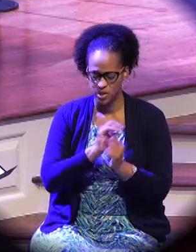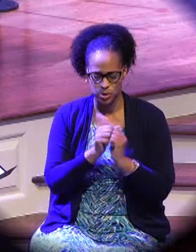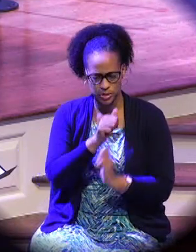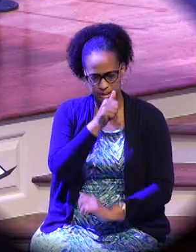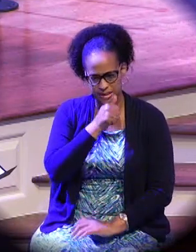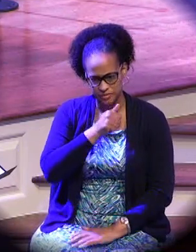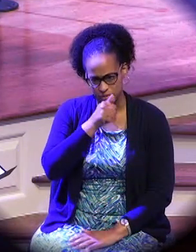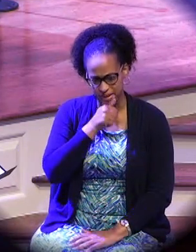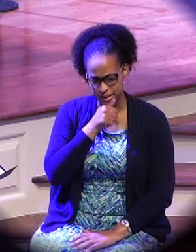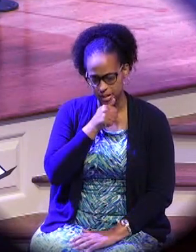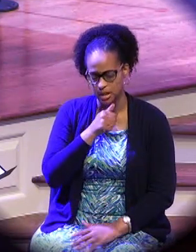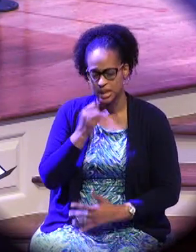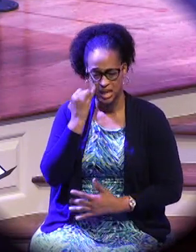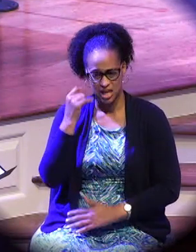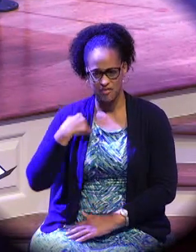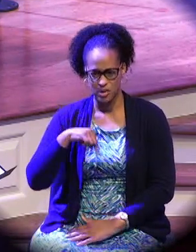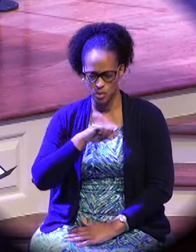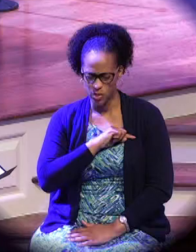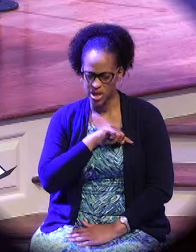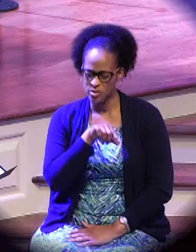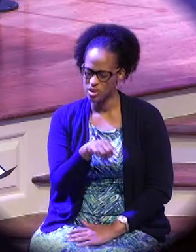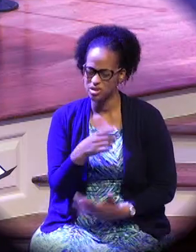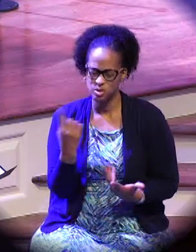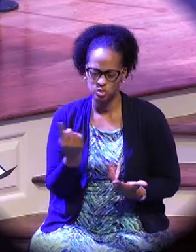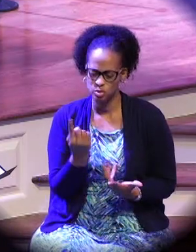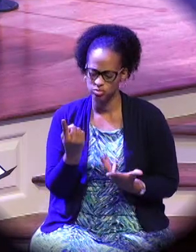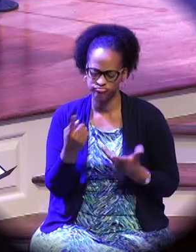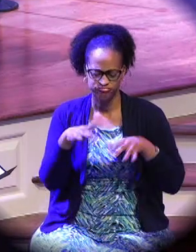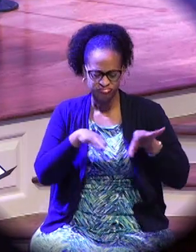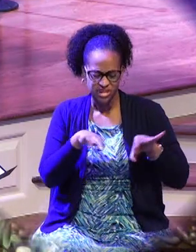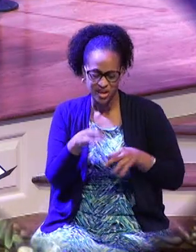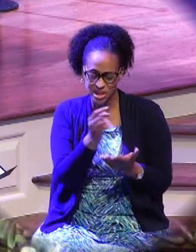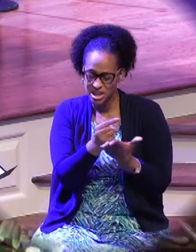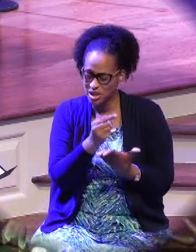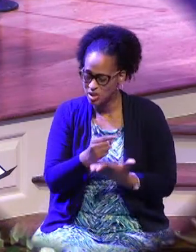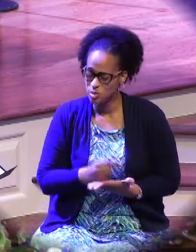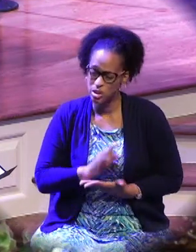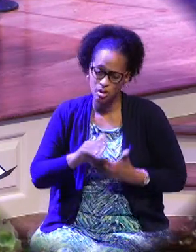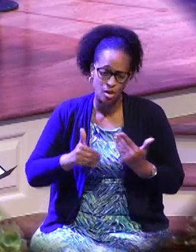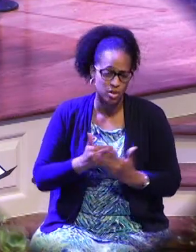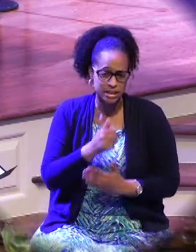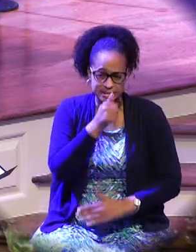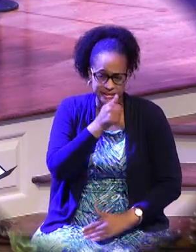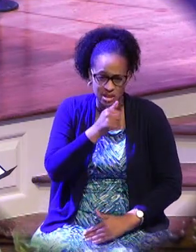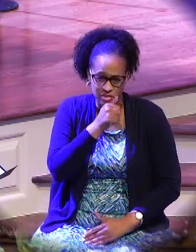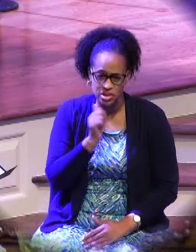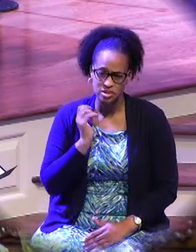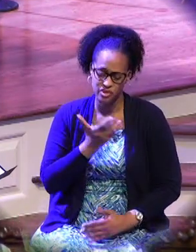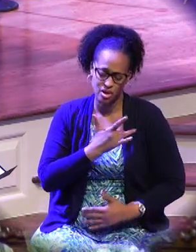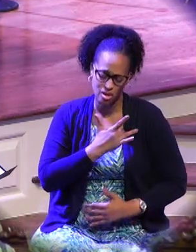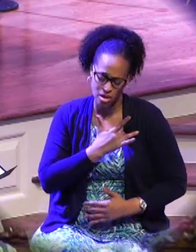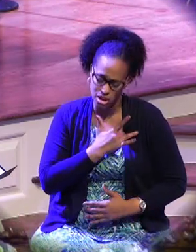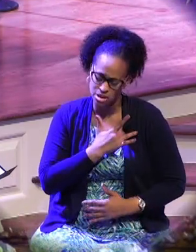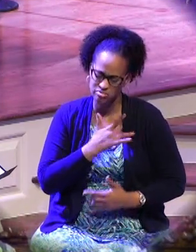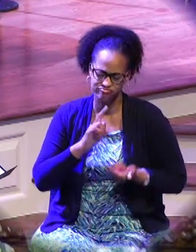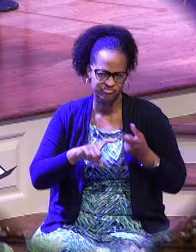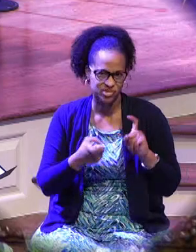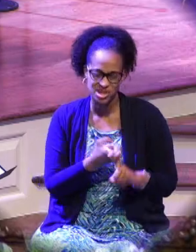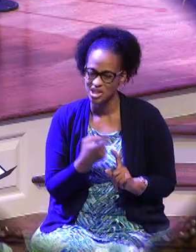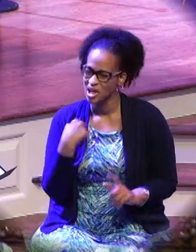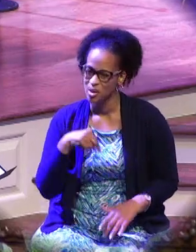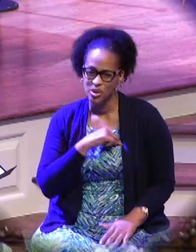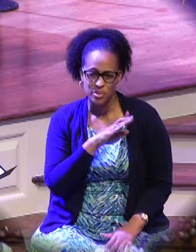suffering. If we were ever to lay out each week all the sufferings of our hearts, friends, we would